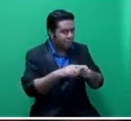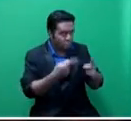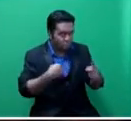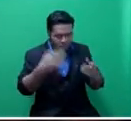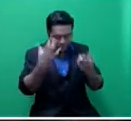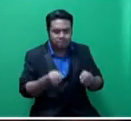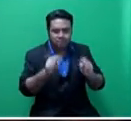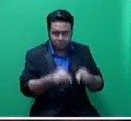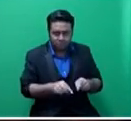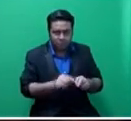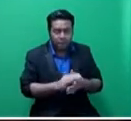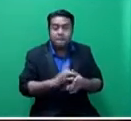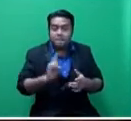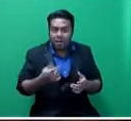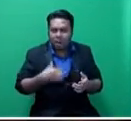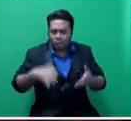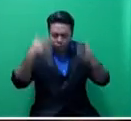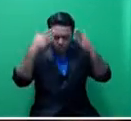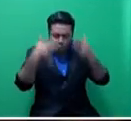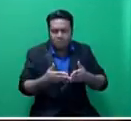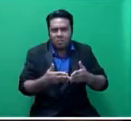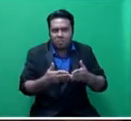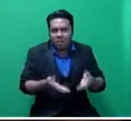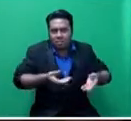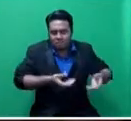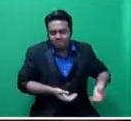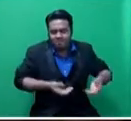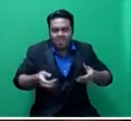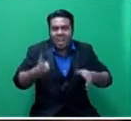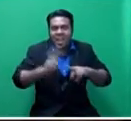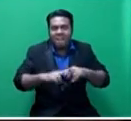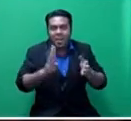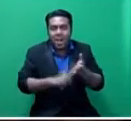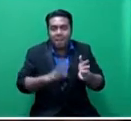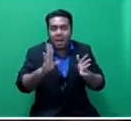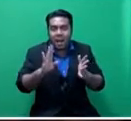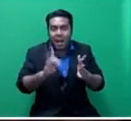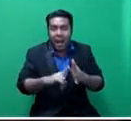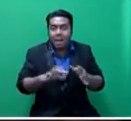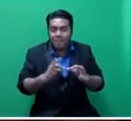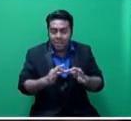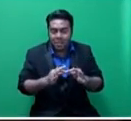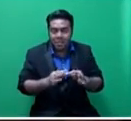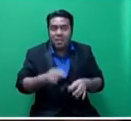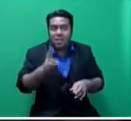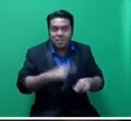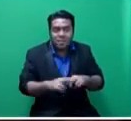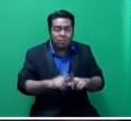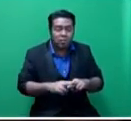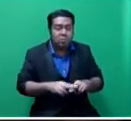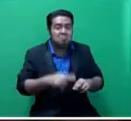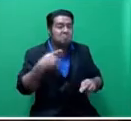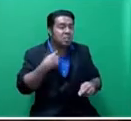focus on the submission made by FMIB on how can we increase, because their